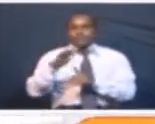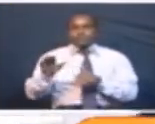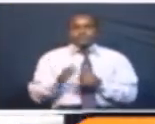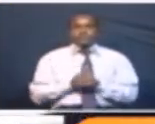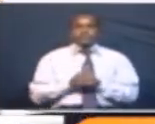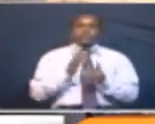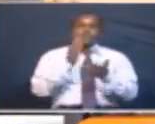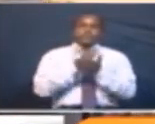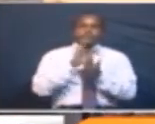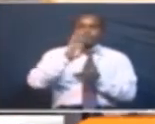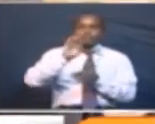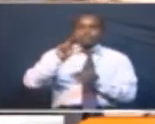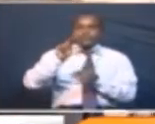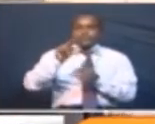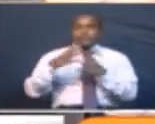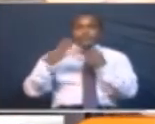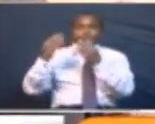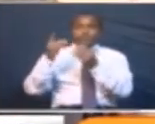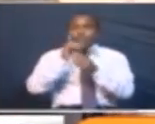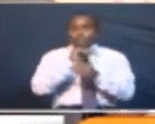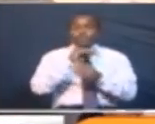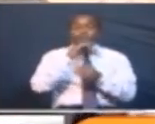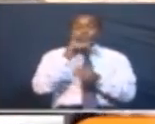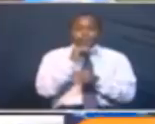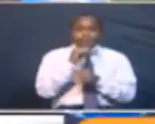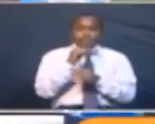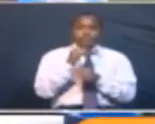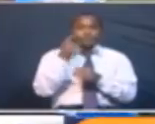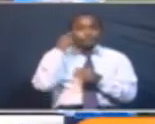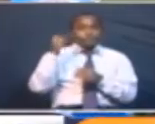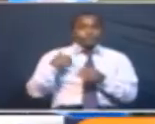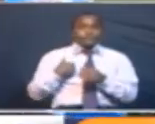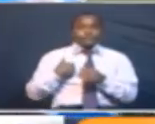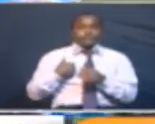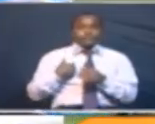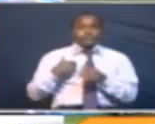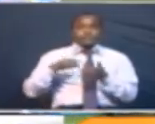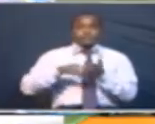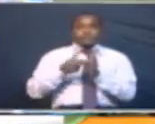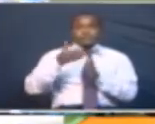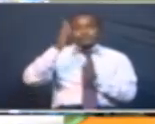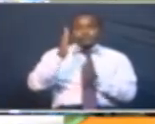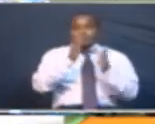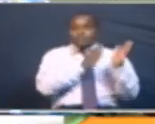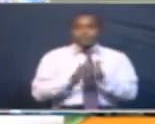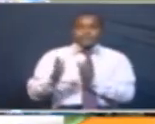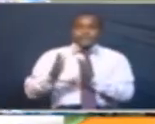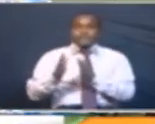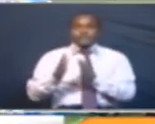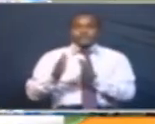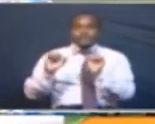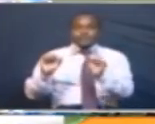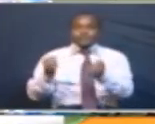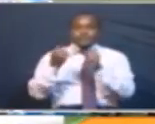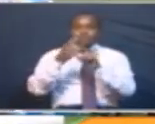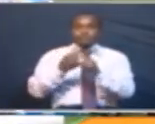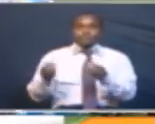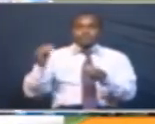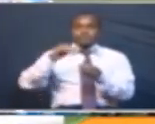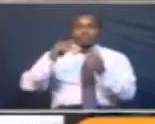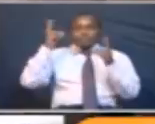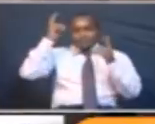is gone, for me, it could be God's plan to spare him from any more